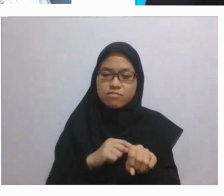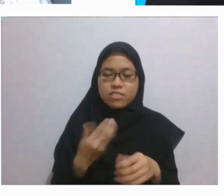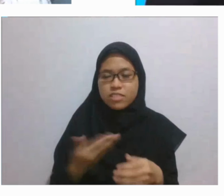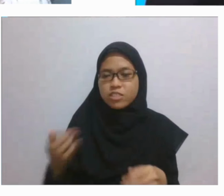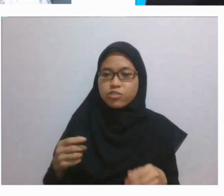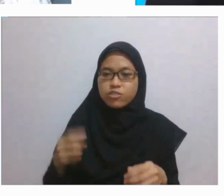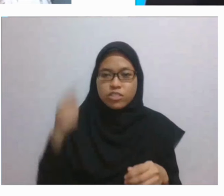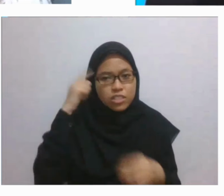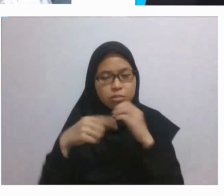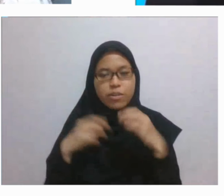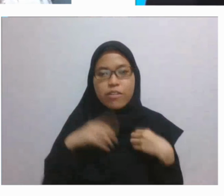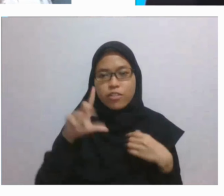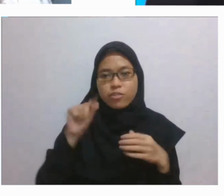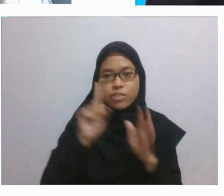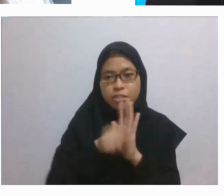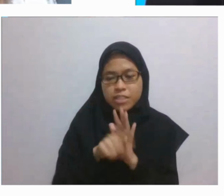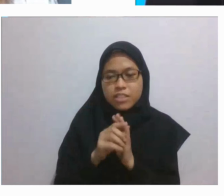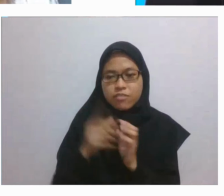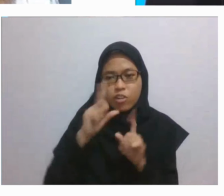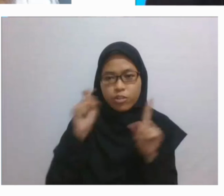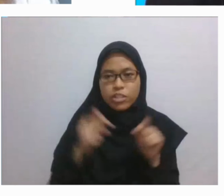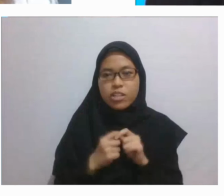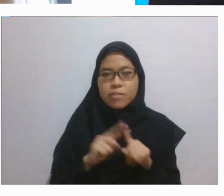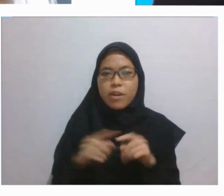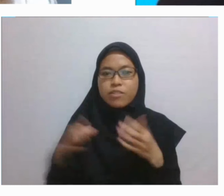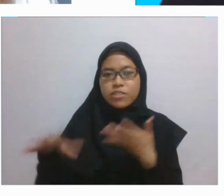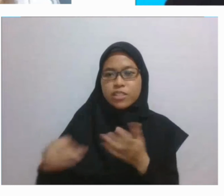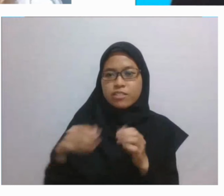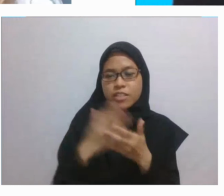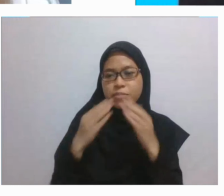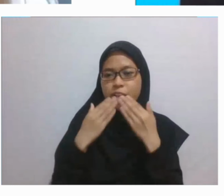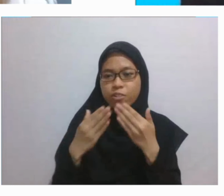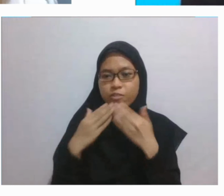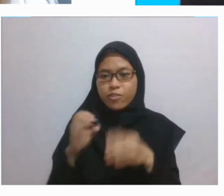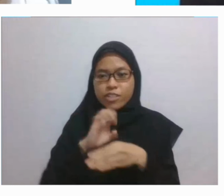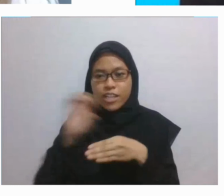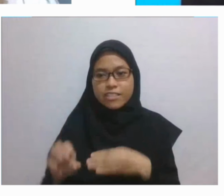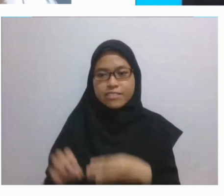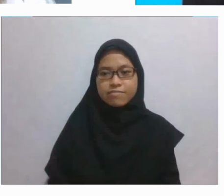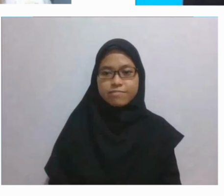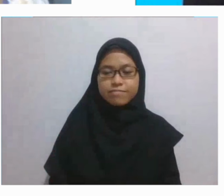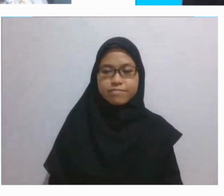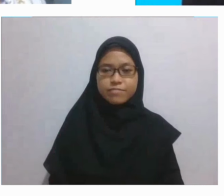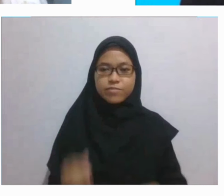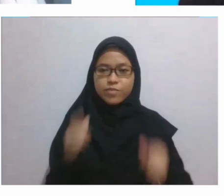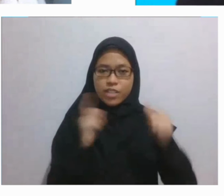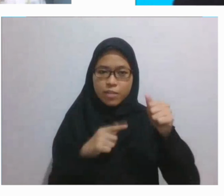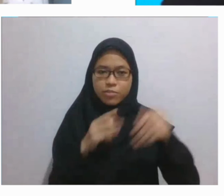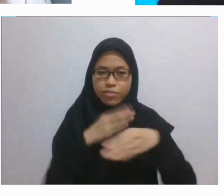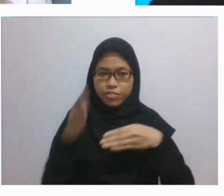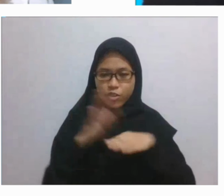for questions, so obviously I do want to leave a bit of time for thank yous at the end. We'll certainly obviously aim to finish on time.